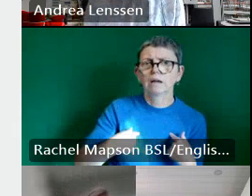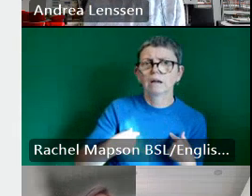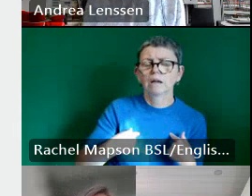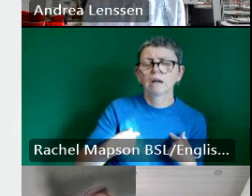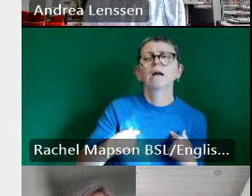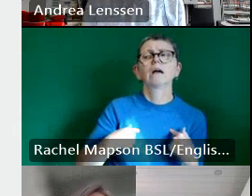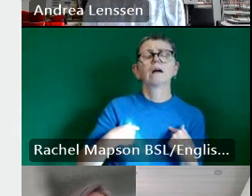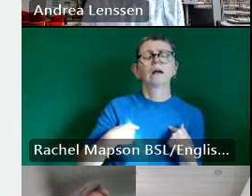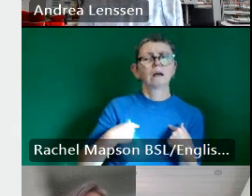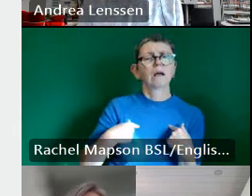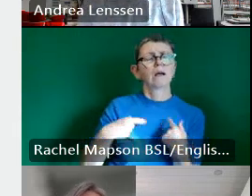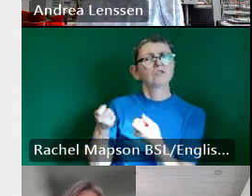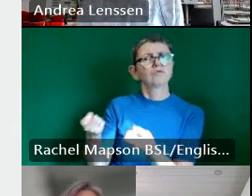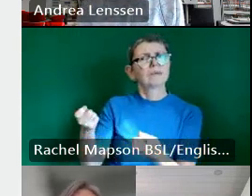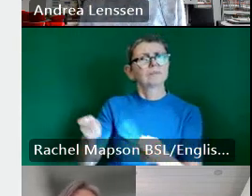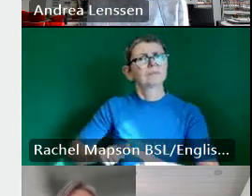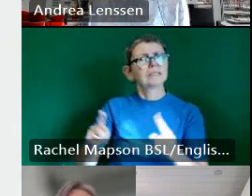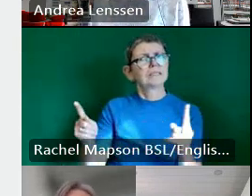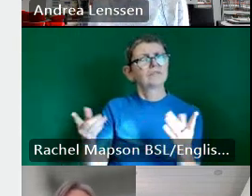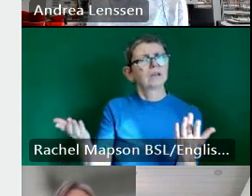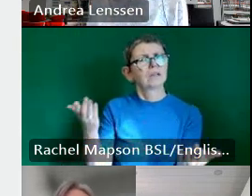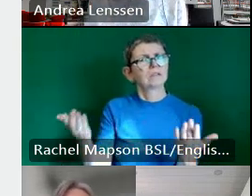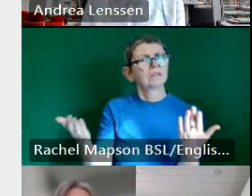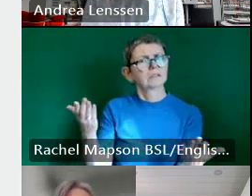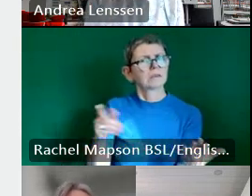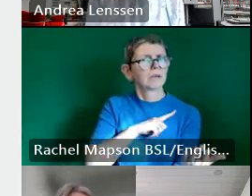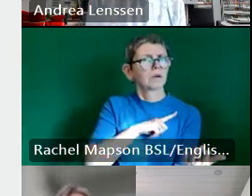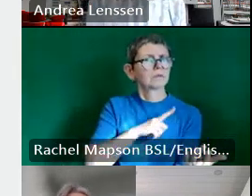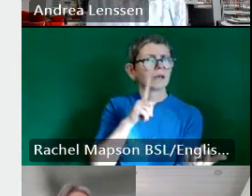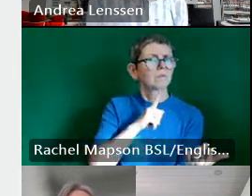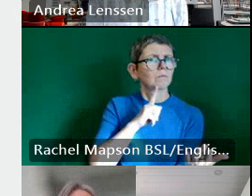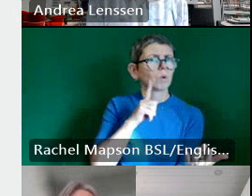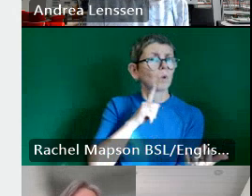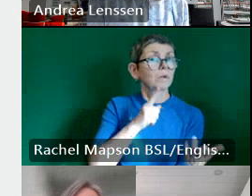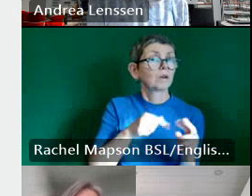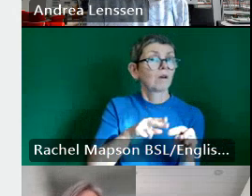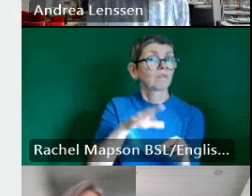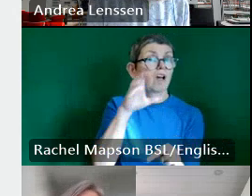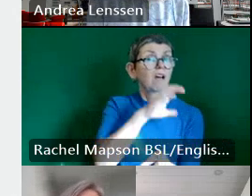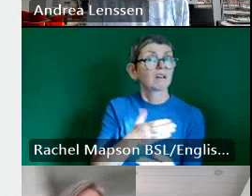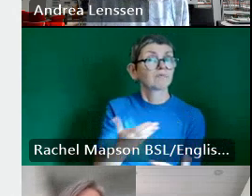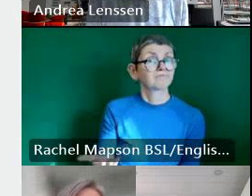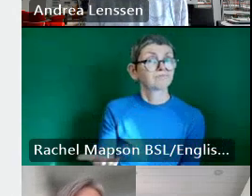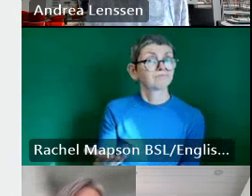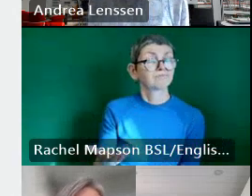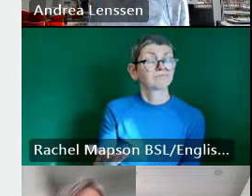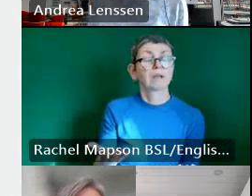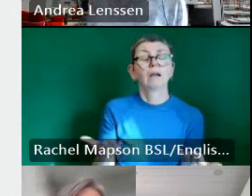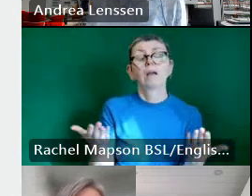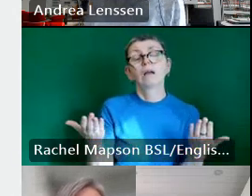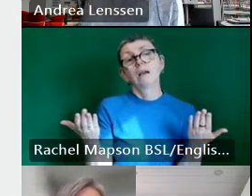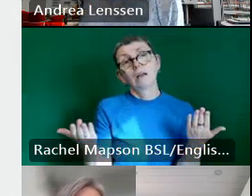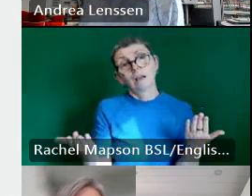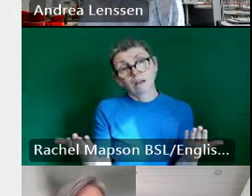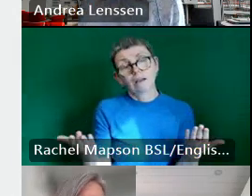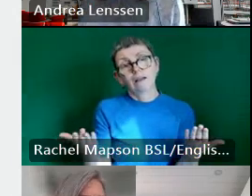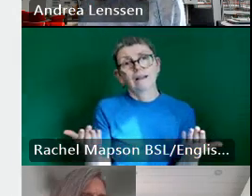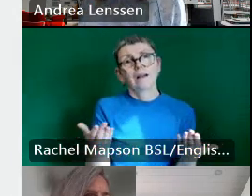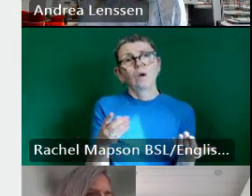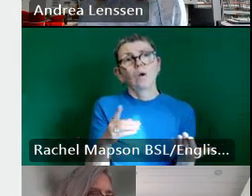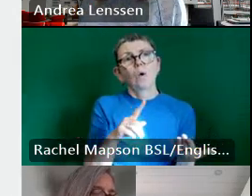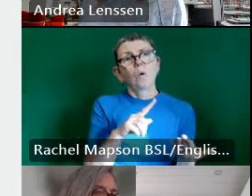of how she's been treated as a woman of color versus the white counterparts. And again, the reason